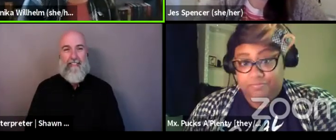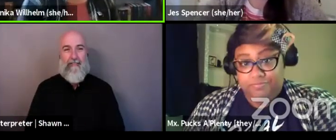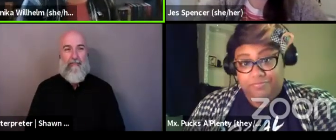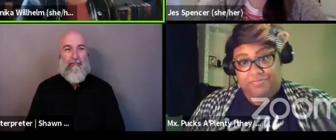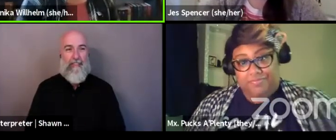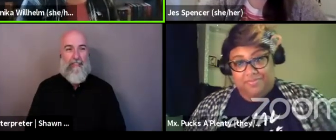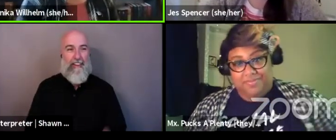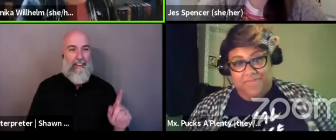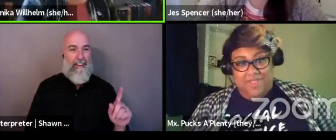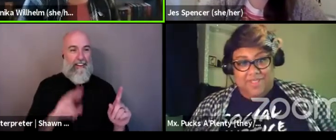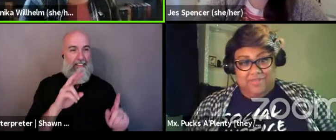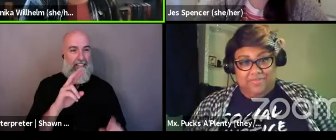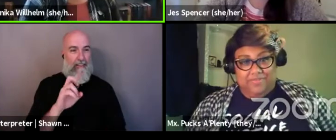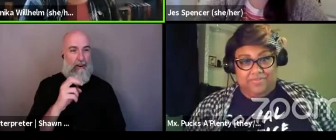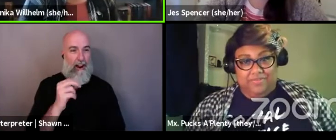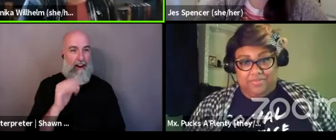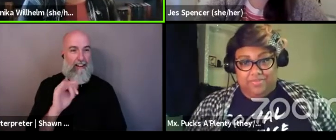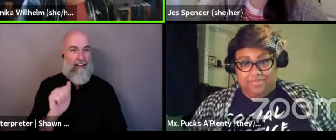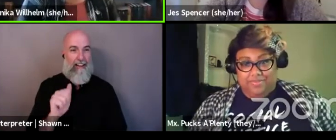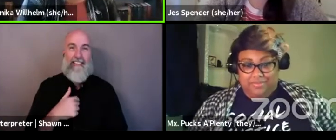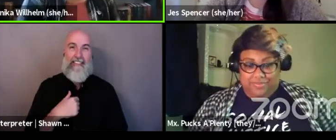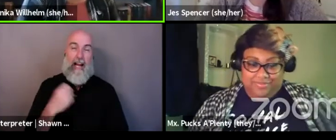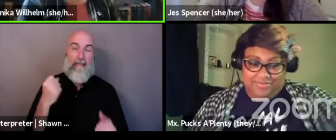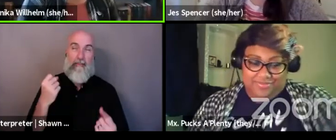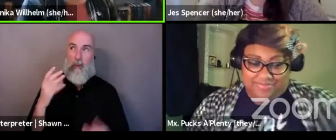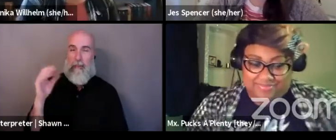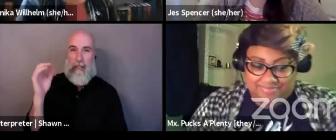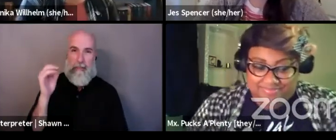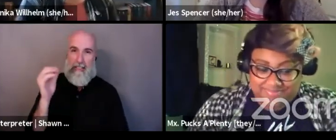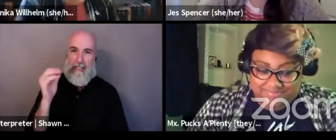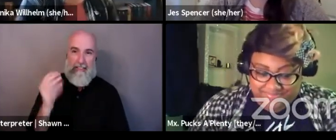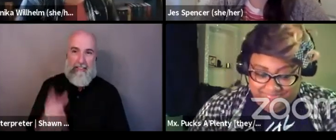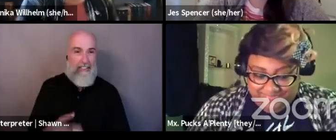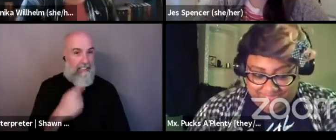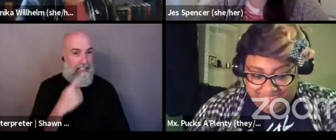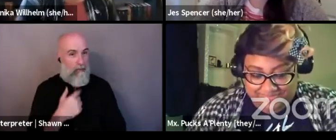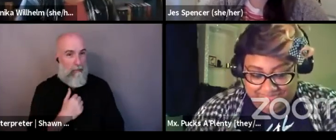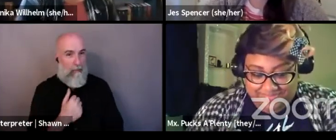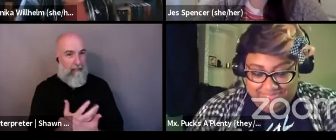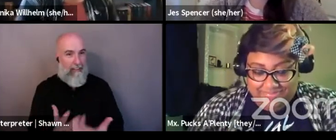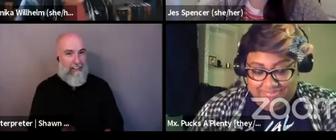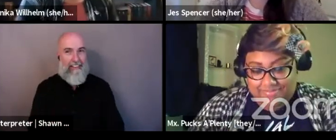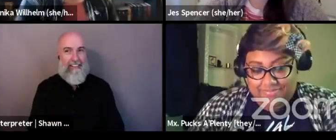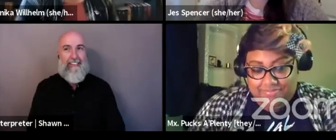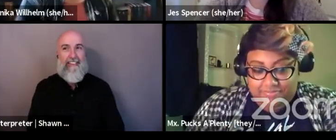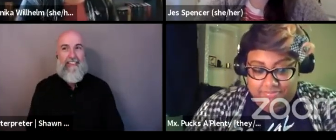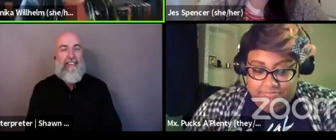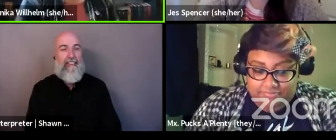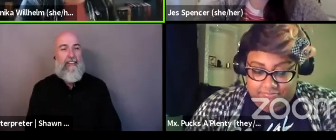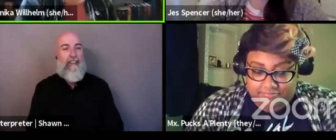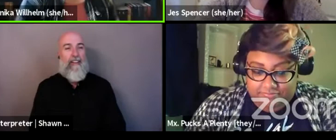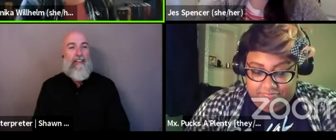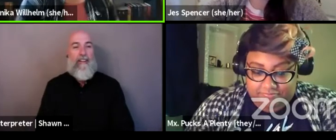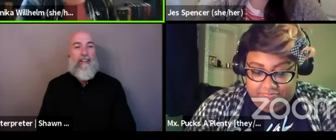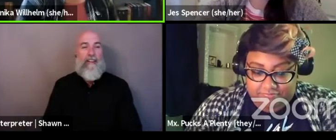I can. Please, Veronica, go. I have so many opinions about this. Tell me everything. First of